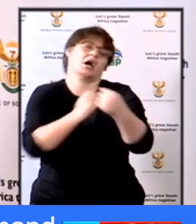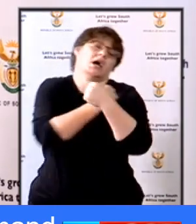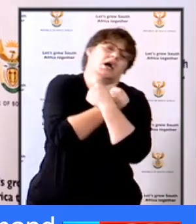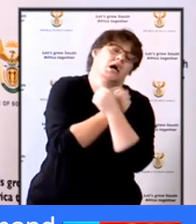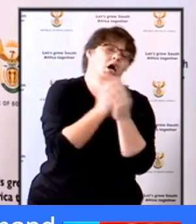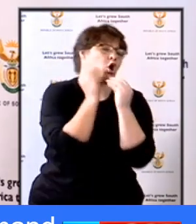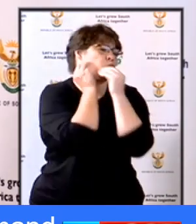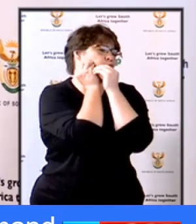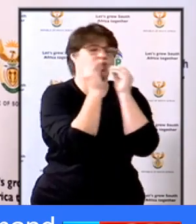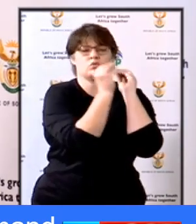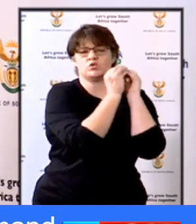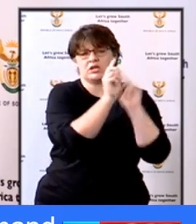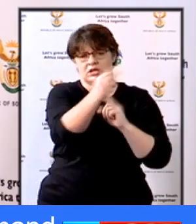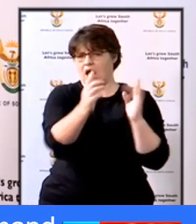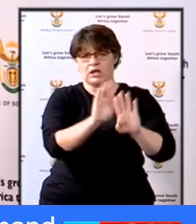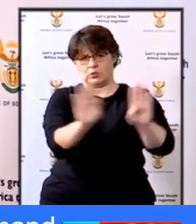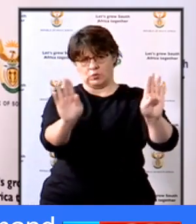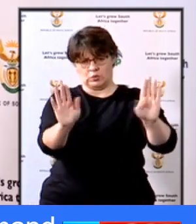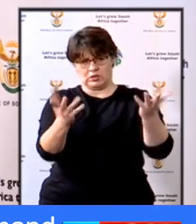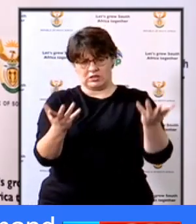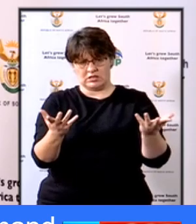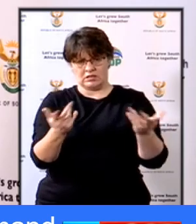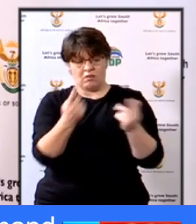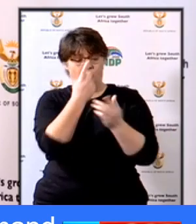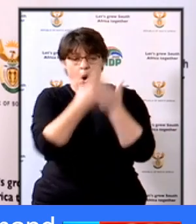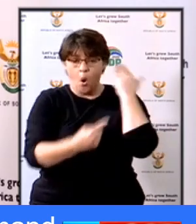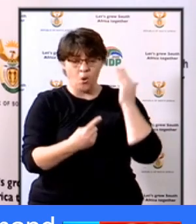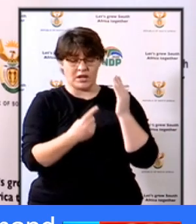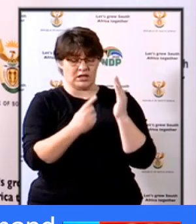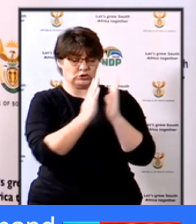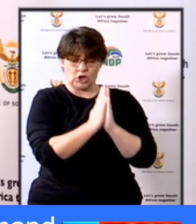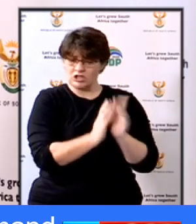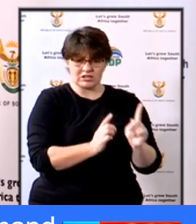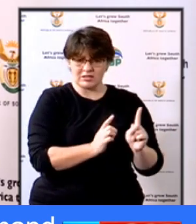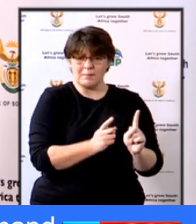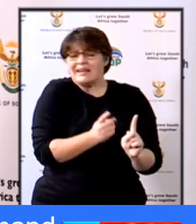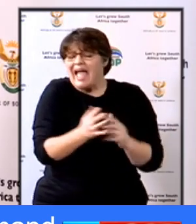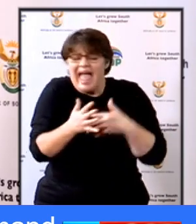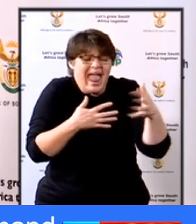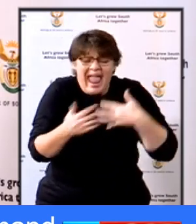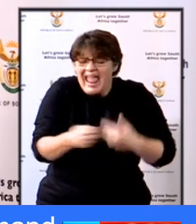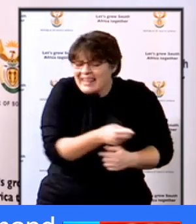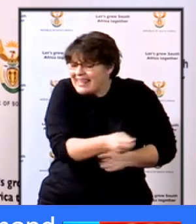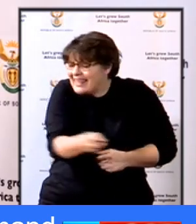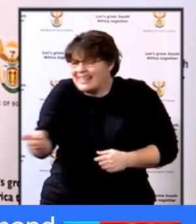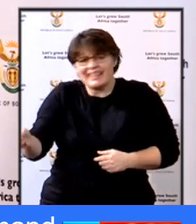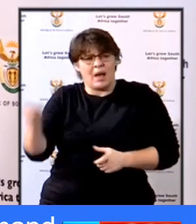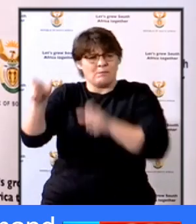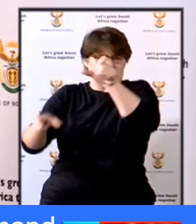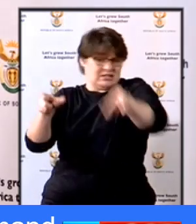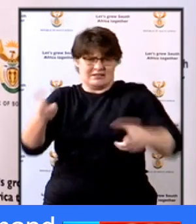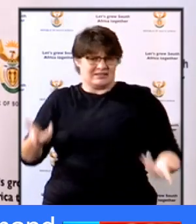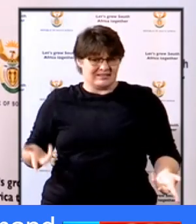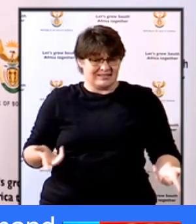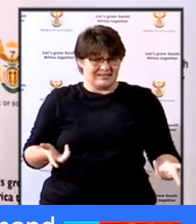This will not only apply to churches, but to all of us. We are no longer touching,